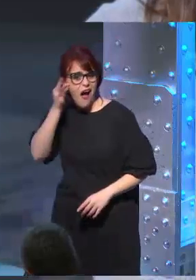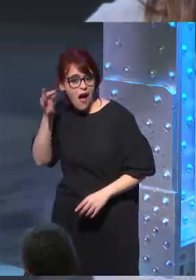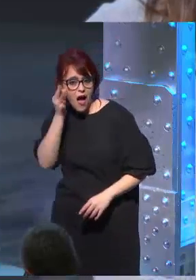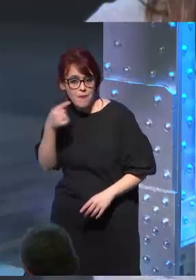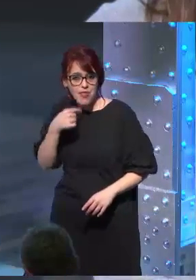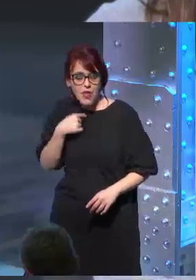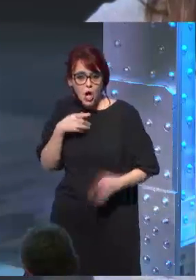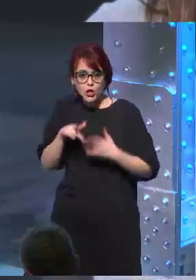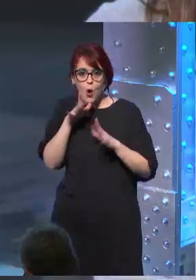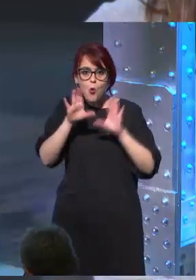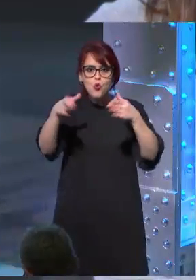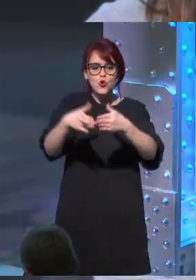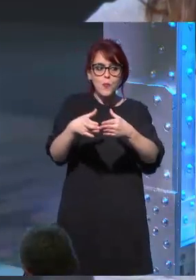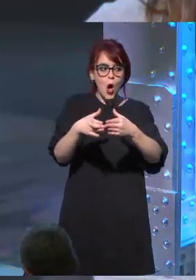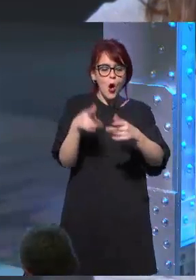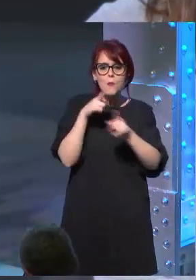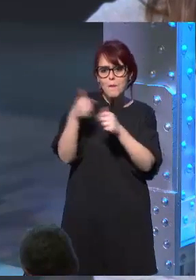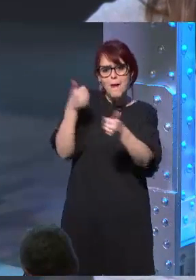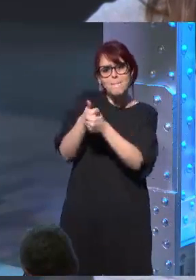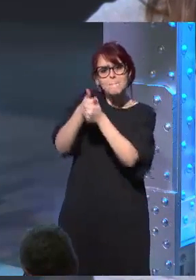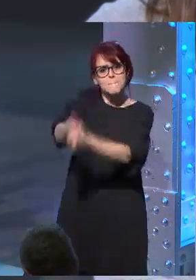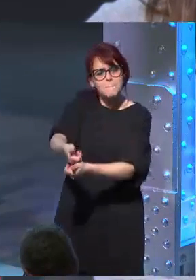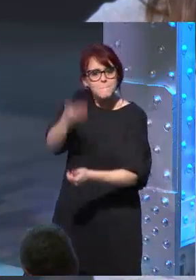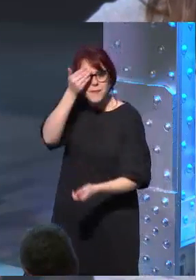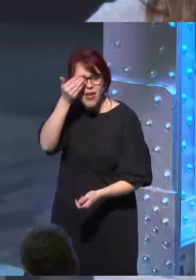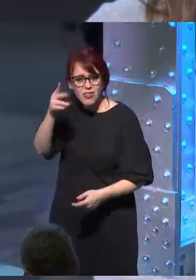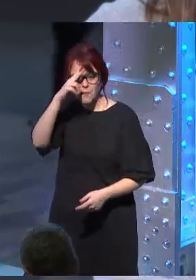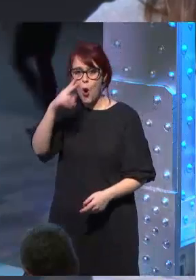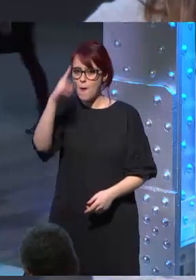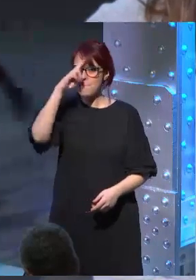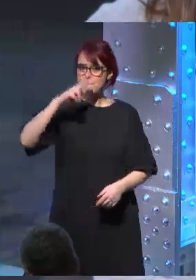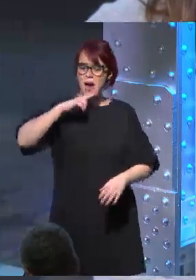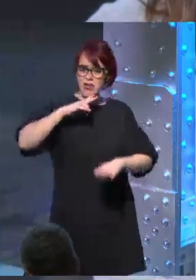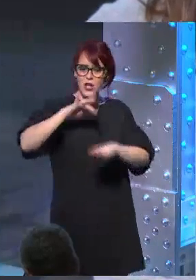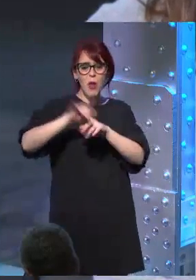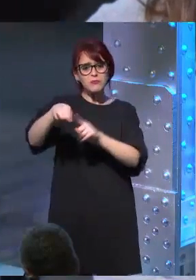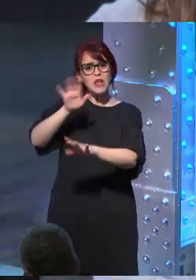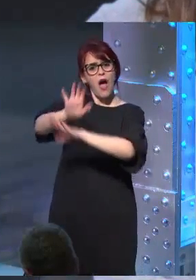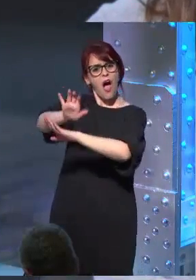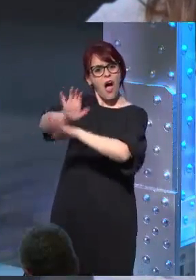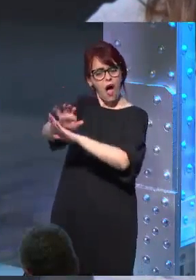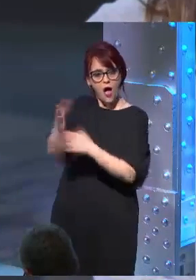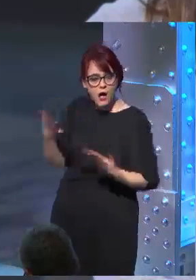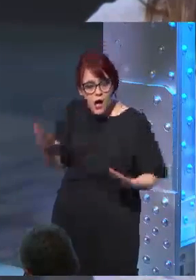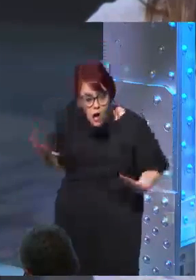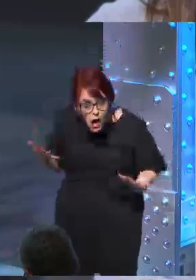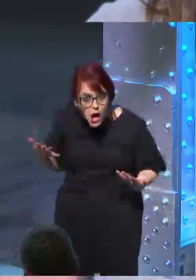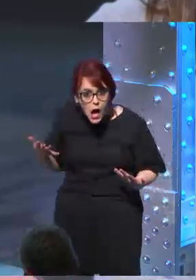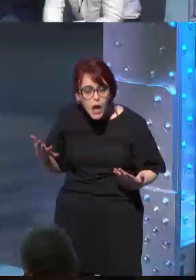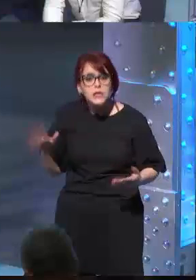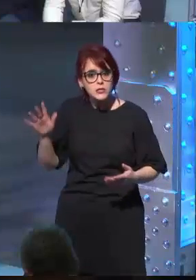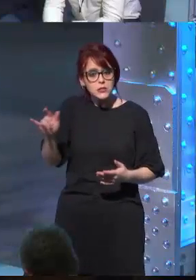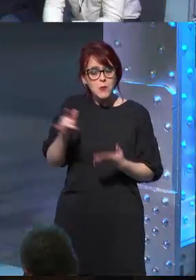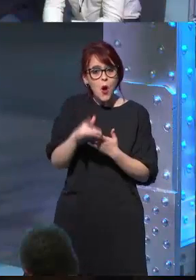One day I was worried because my daughter, a child abuser, had got